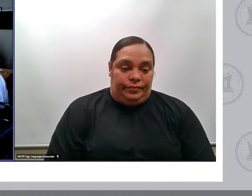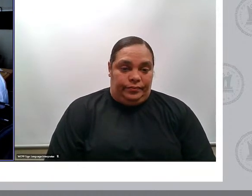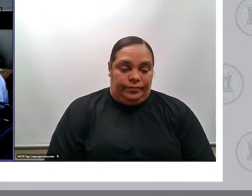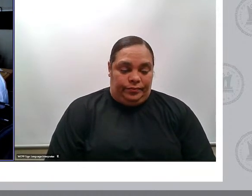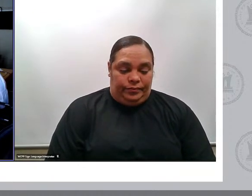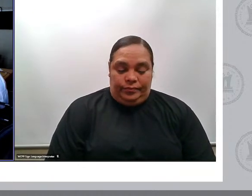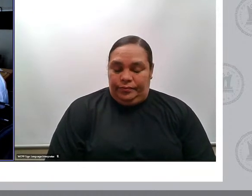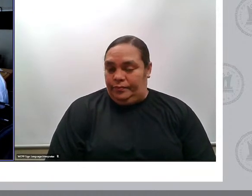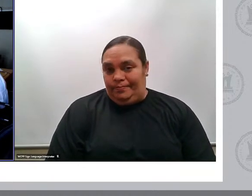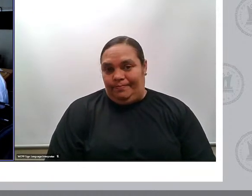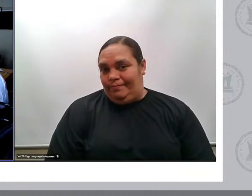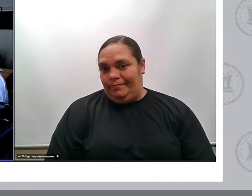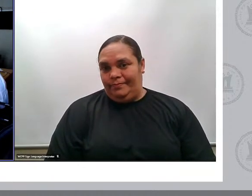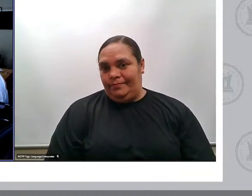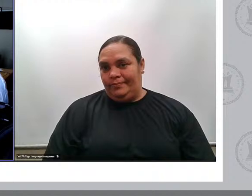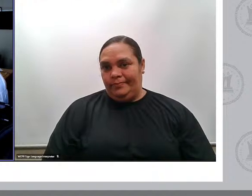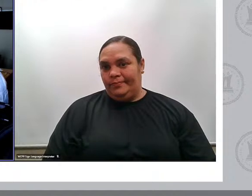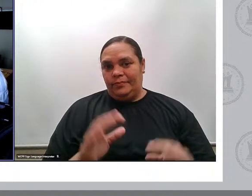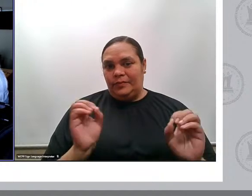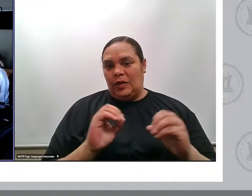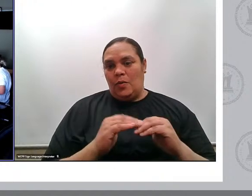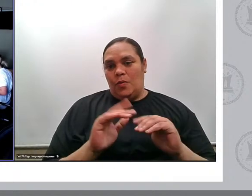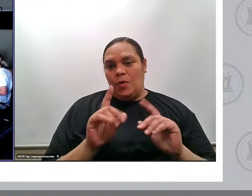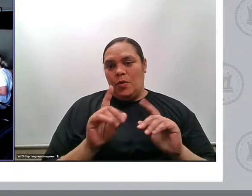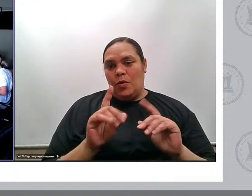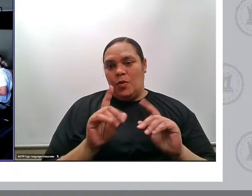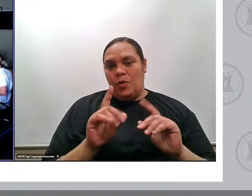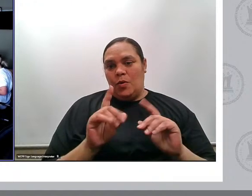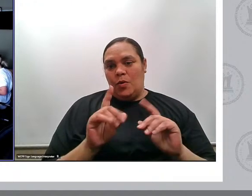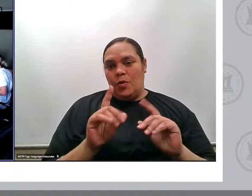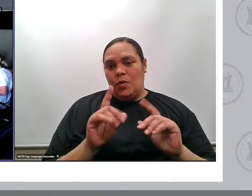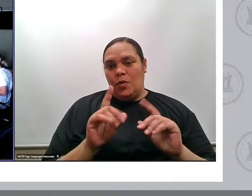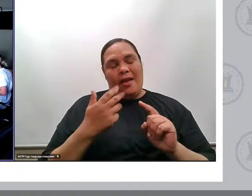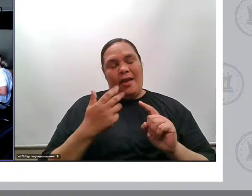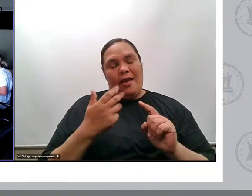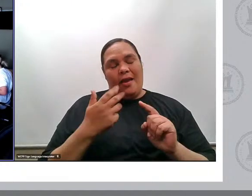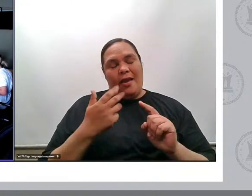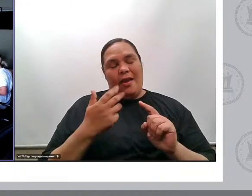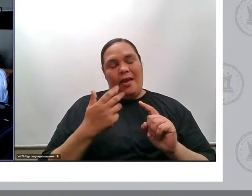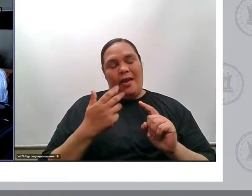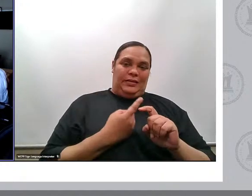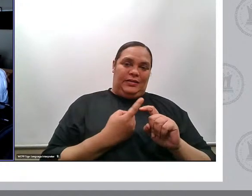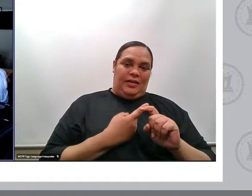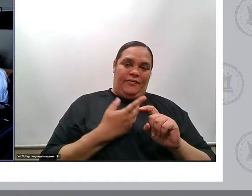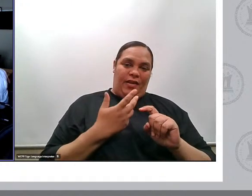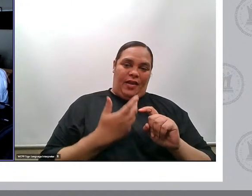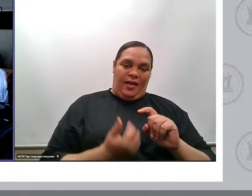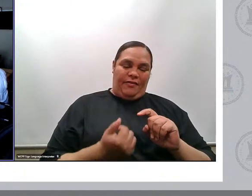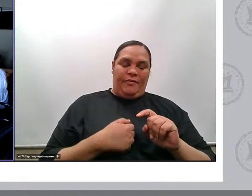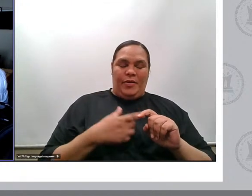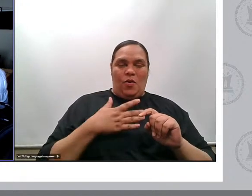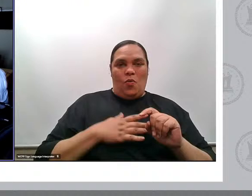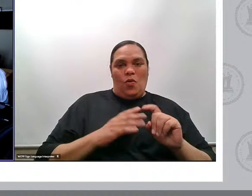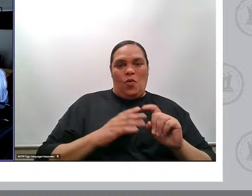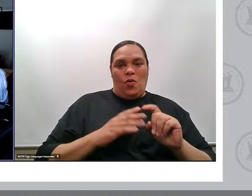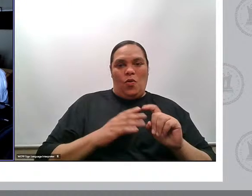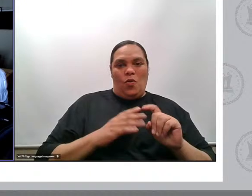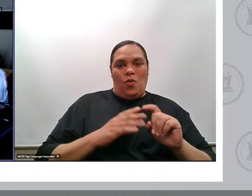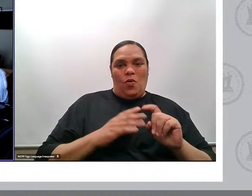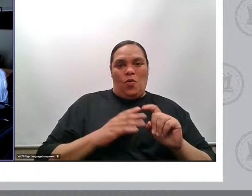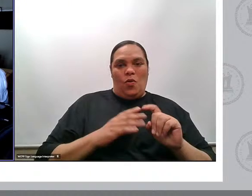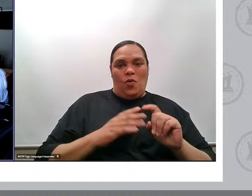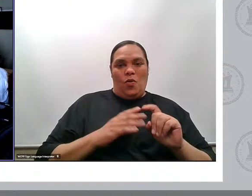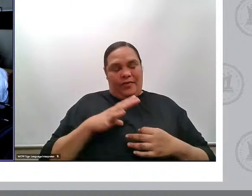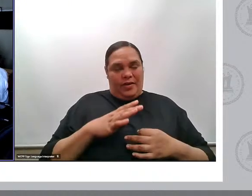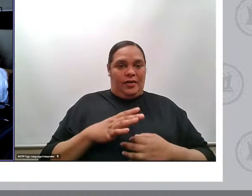I see no further questions. I do have some questions myself that I would like some clarity on, if that's in